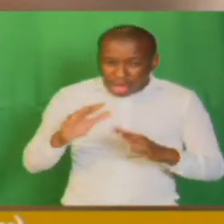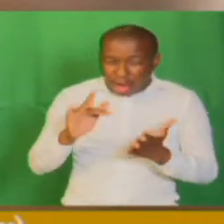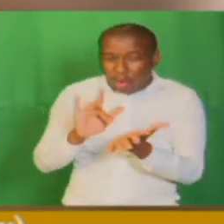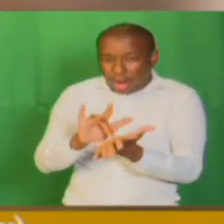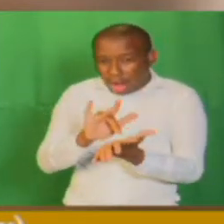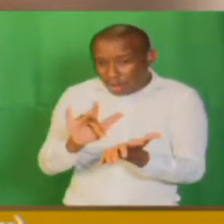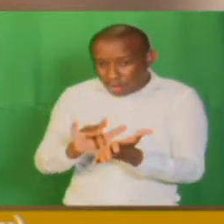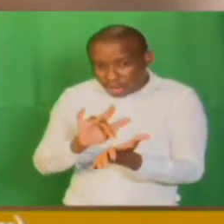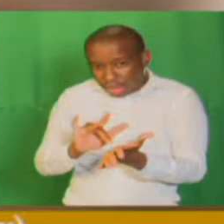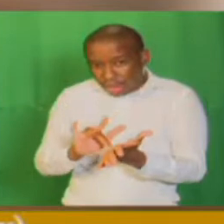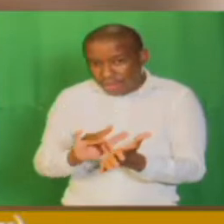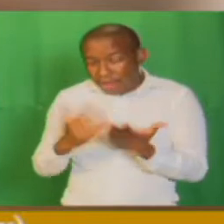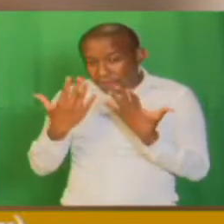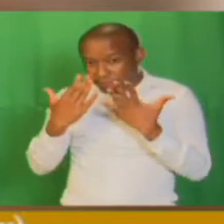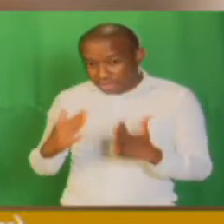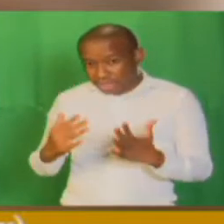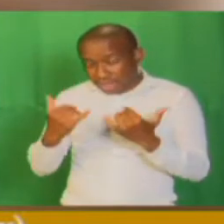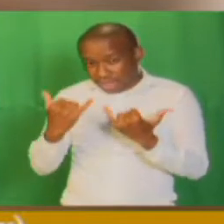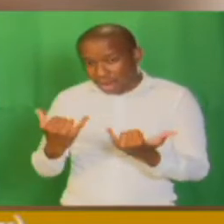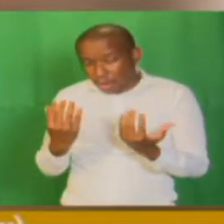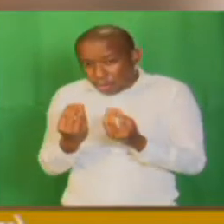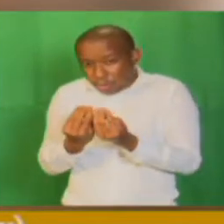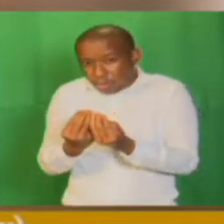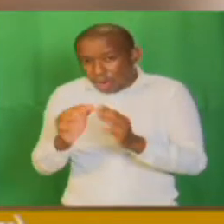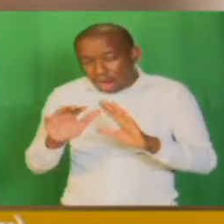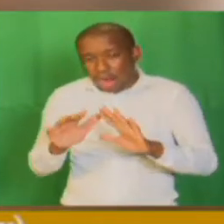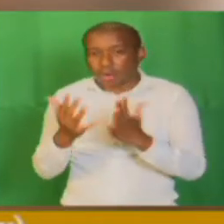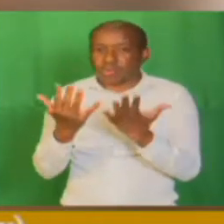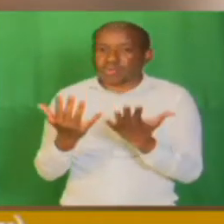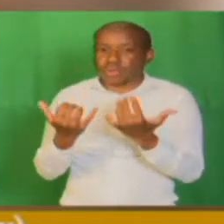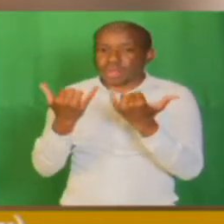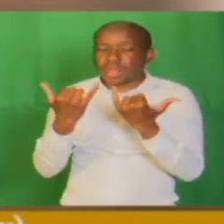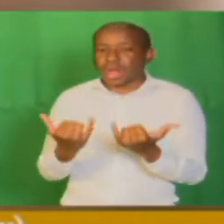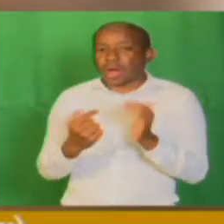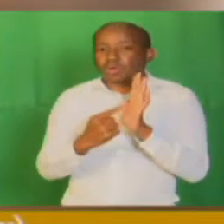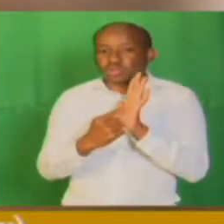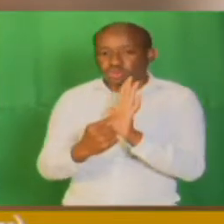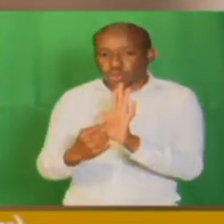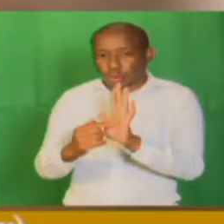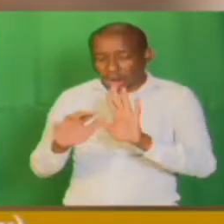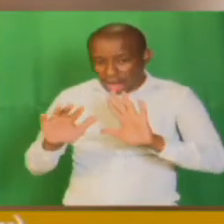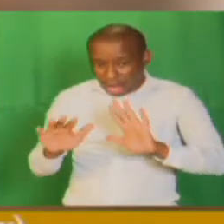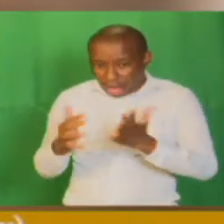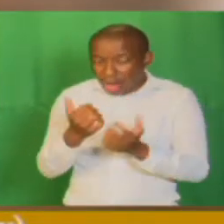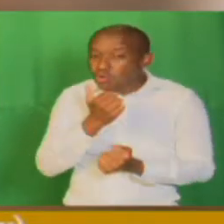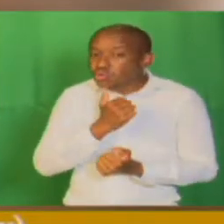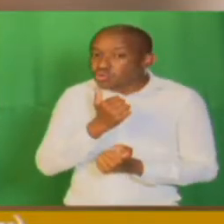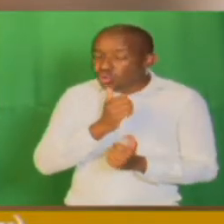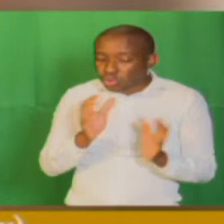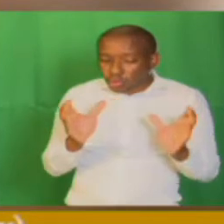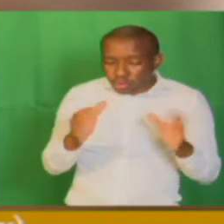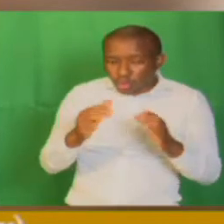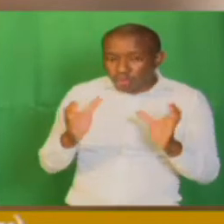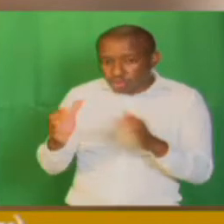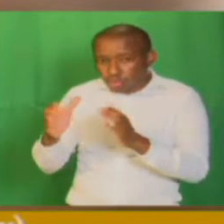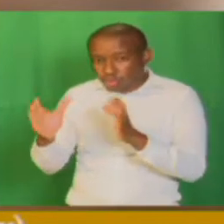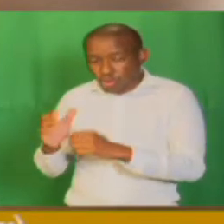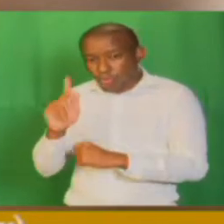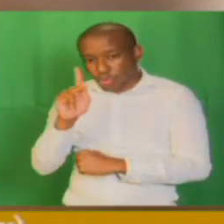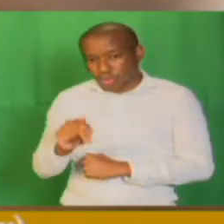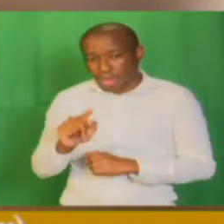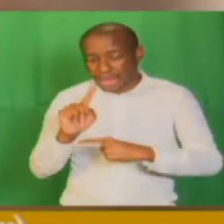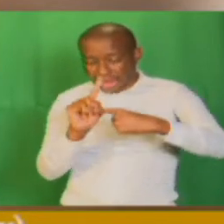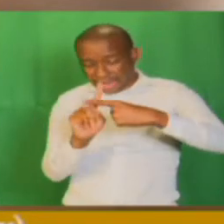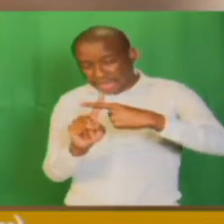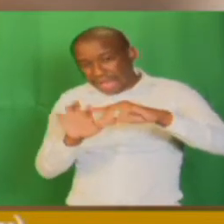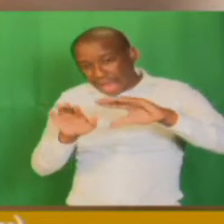associative. You've already done the associative property. Illustrate the use of the grouping associative property of addition